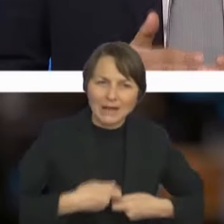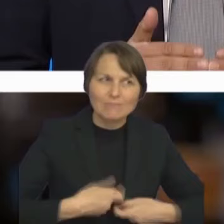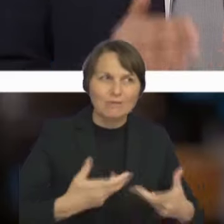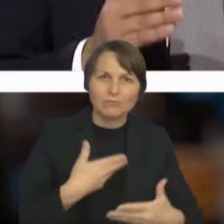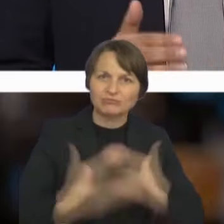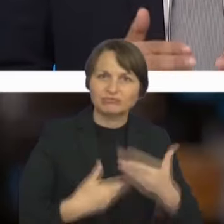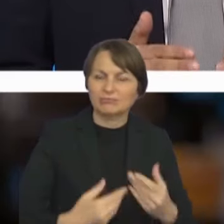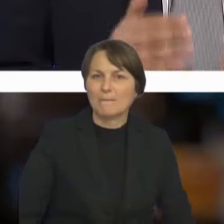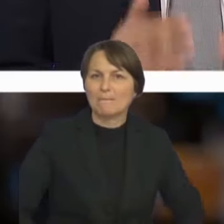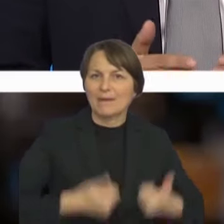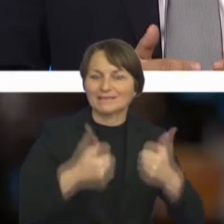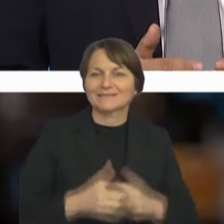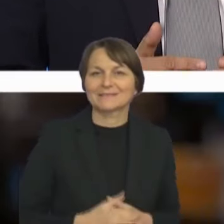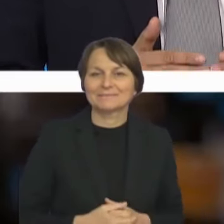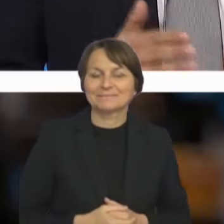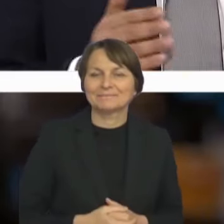While we do this,